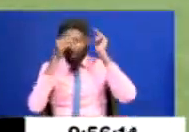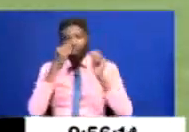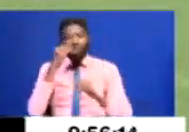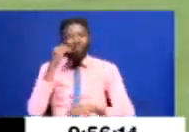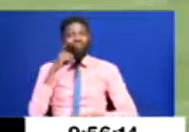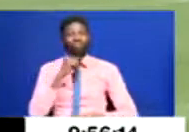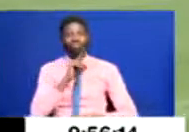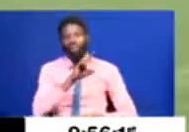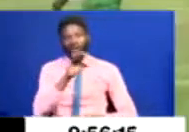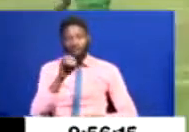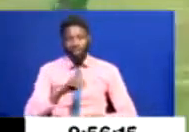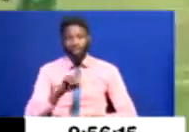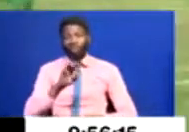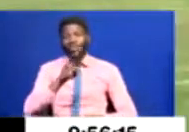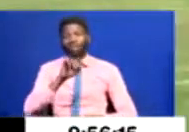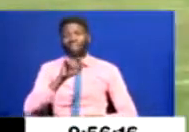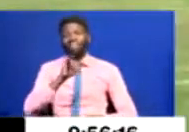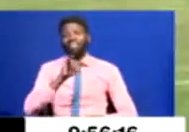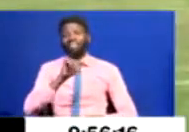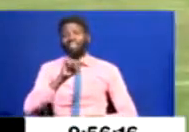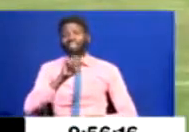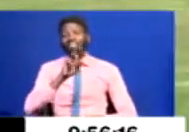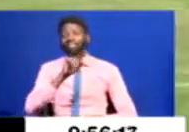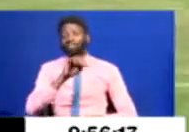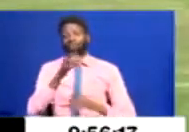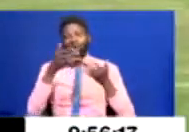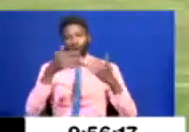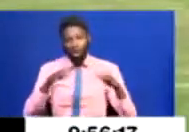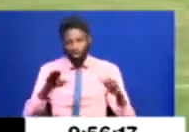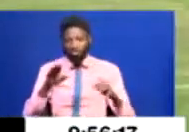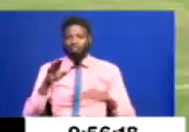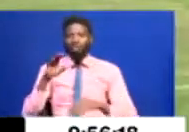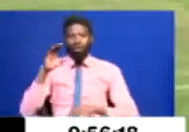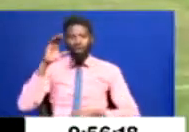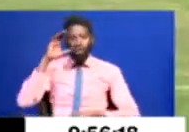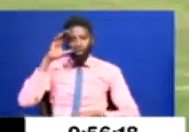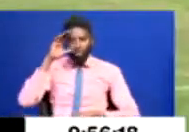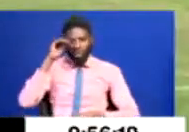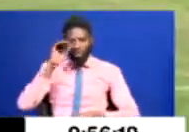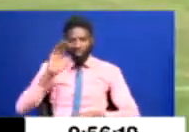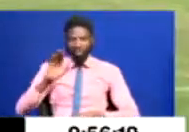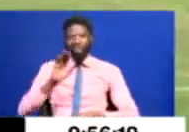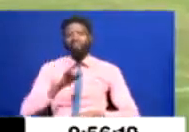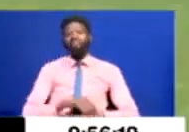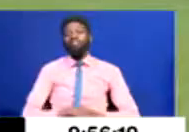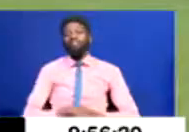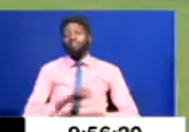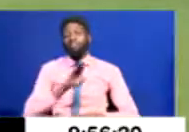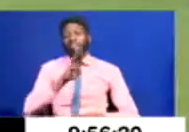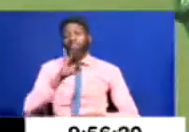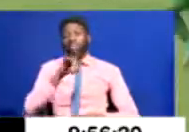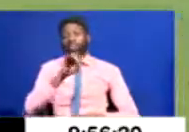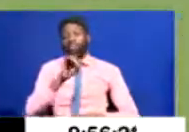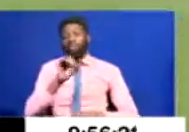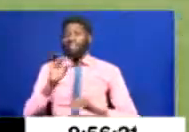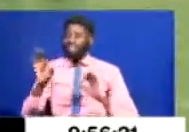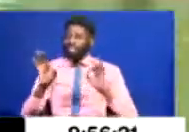lost 1-0 to Coast Side Bandari FC, while Bidco United drew 3-3 with Vihiga Bullets.